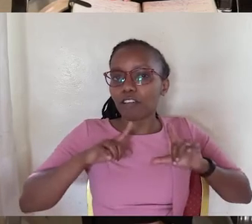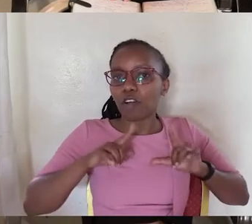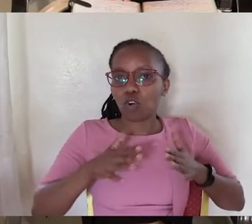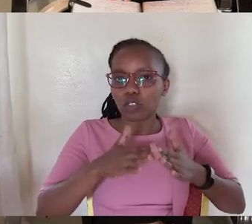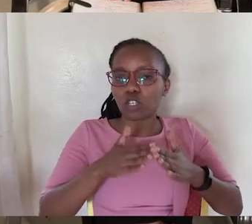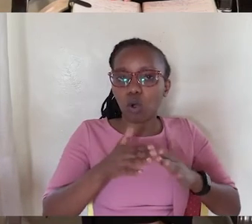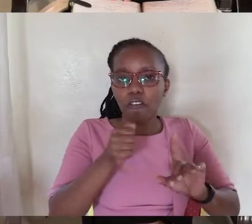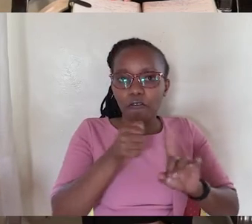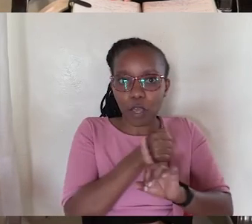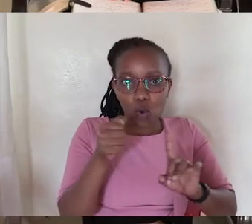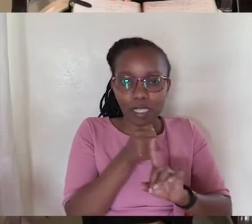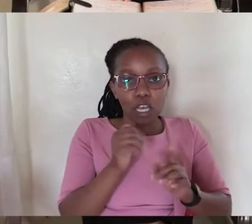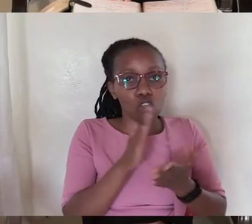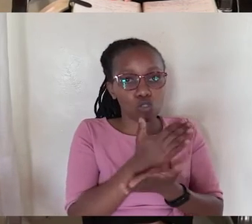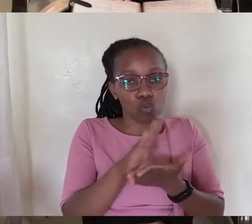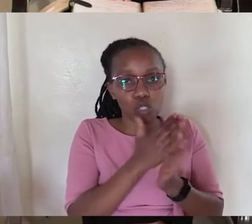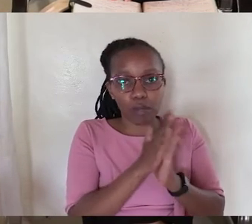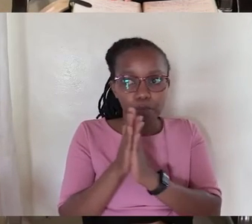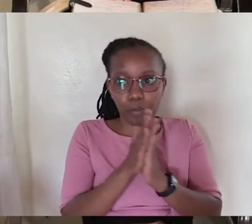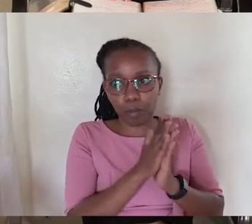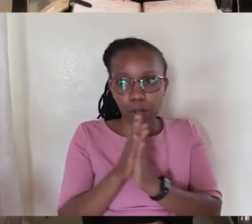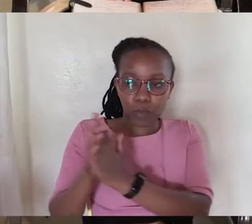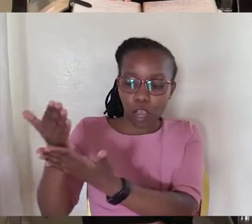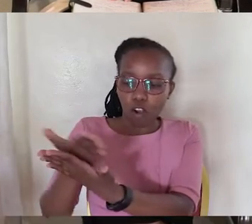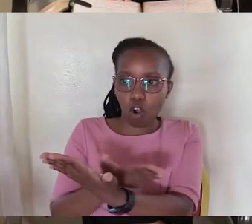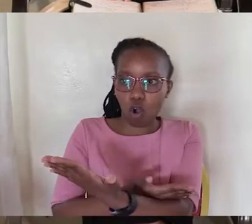share their stories. So the complaints form, the way